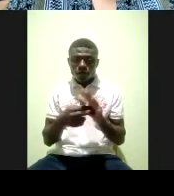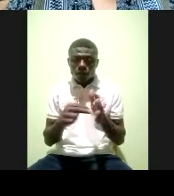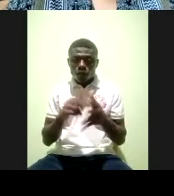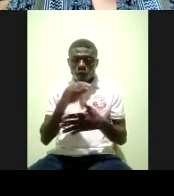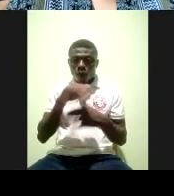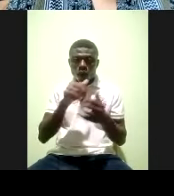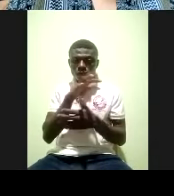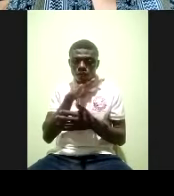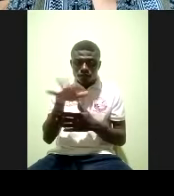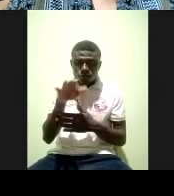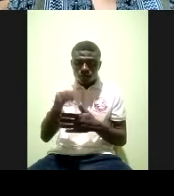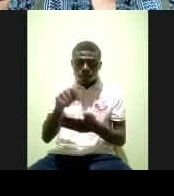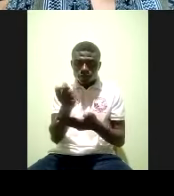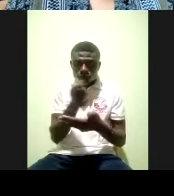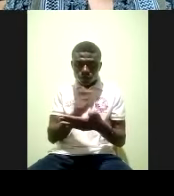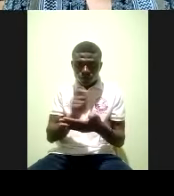they might write